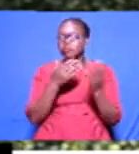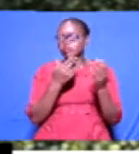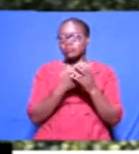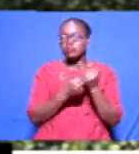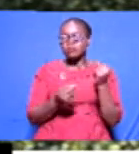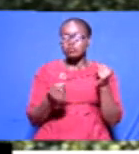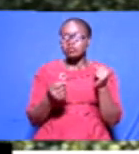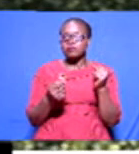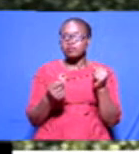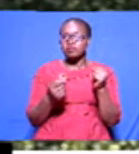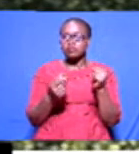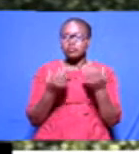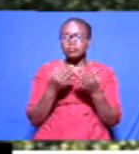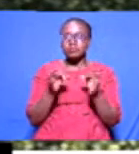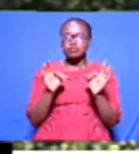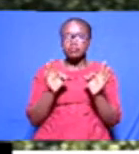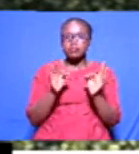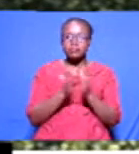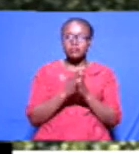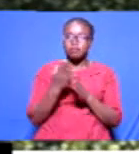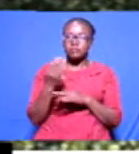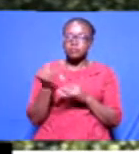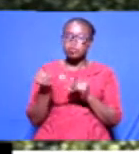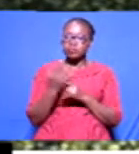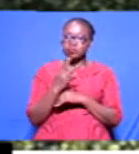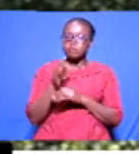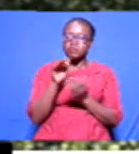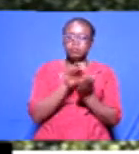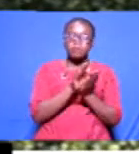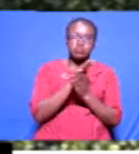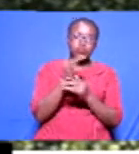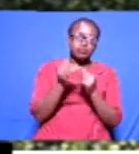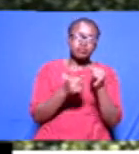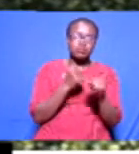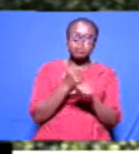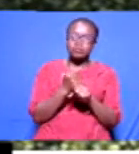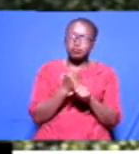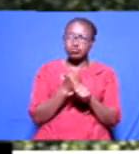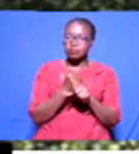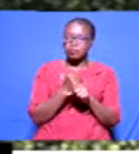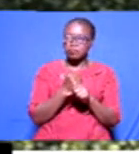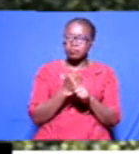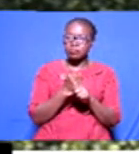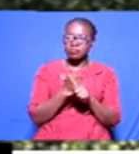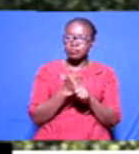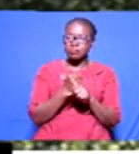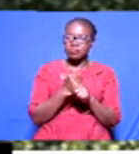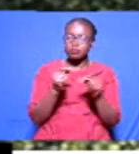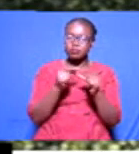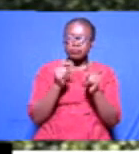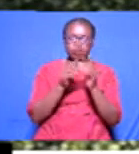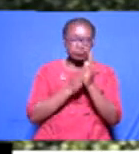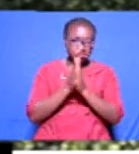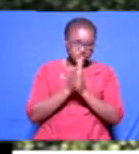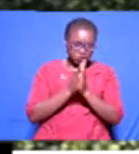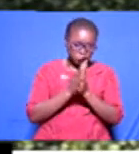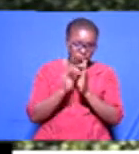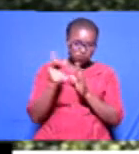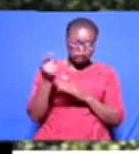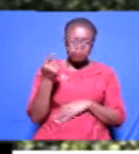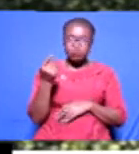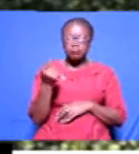of our fleet, so to go to 14 stores by the end of this year. We see great potential in Kenya, and